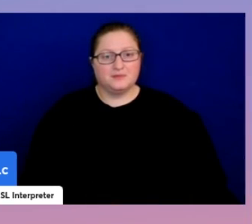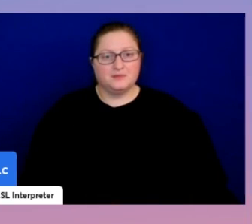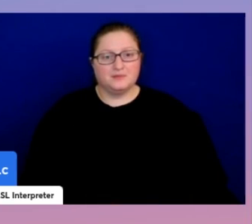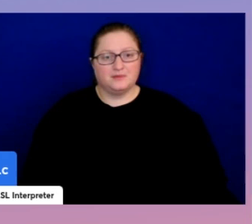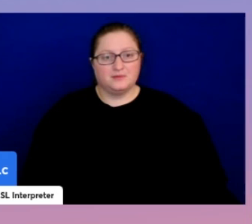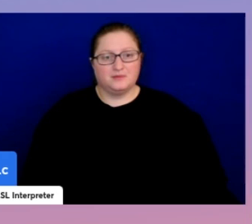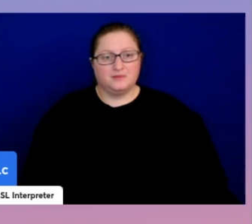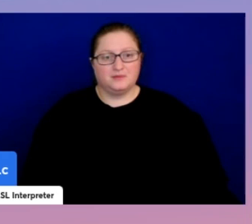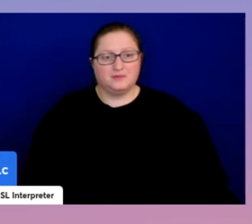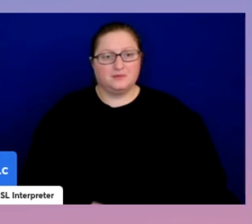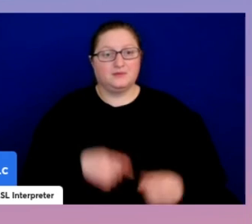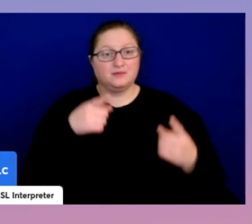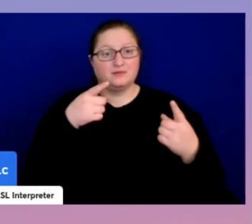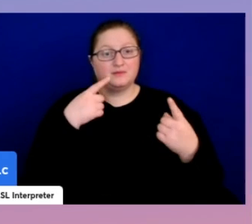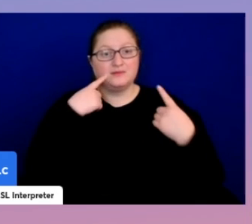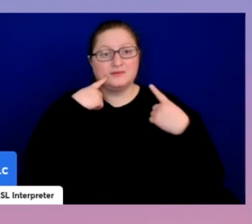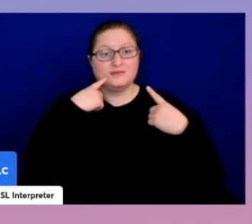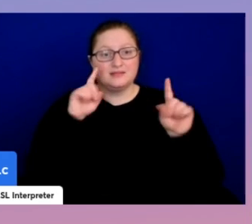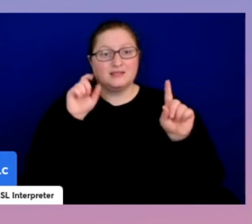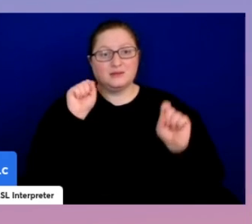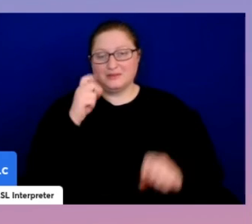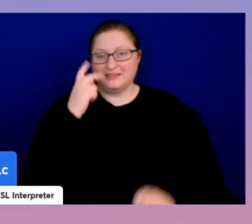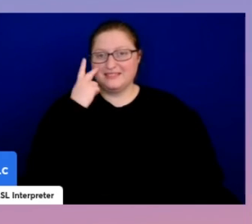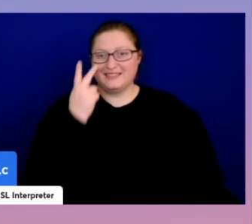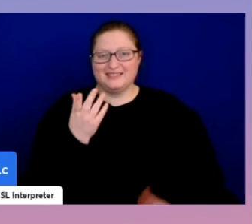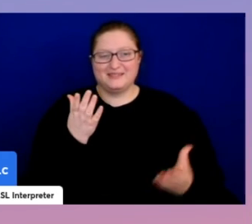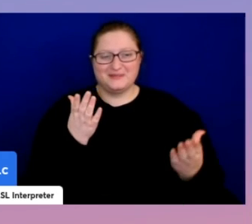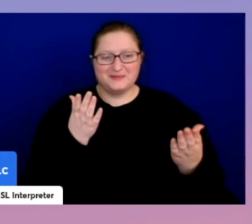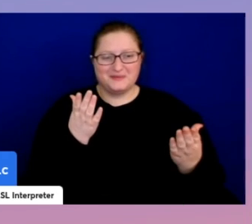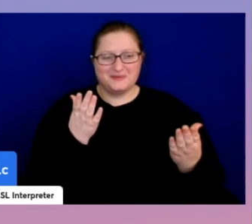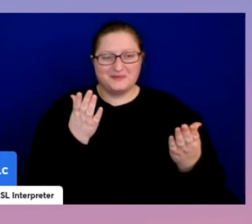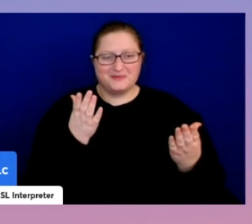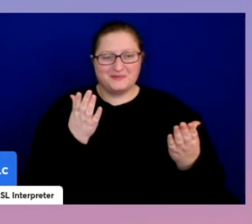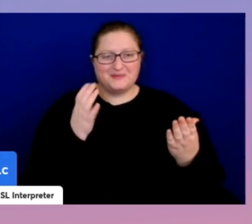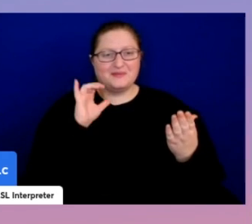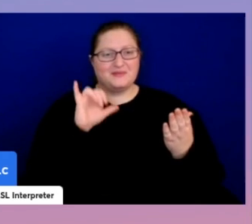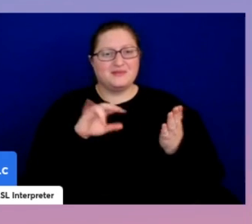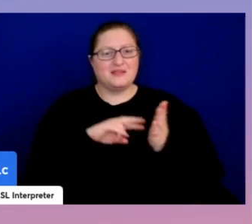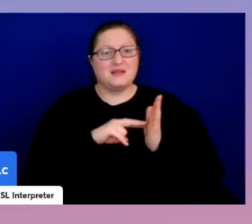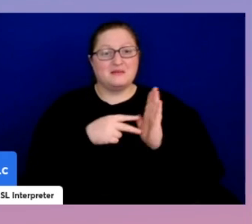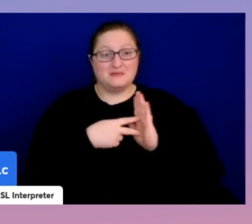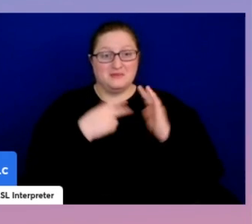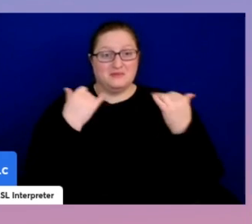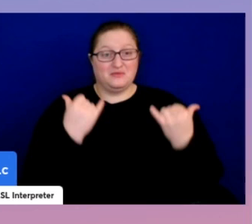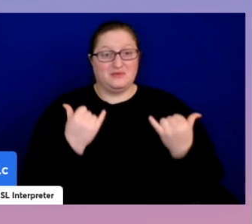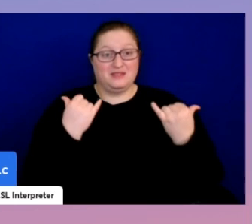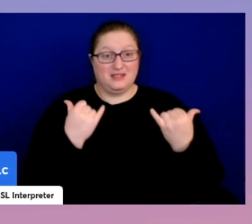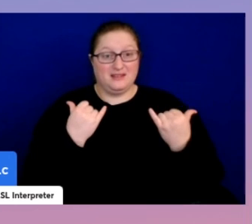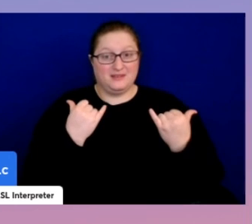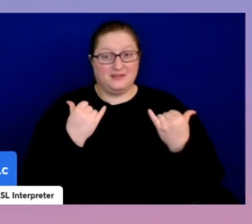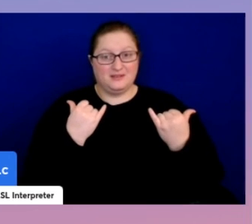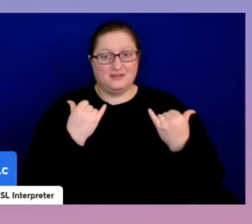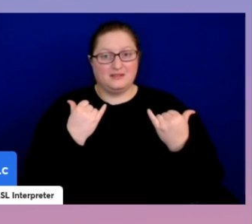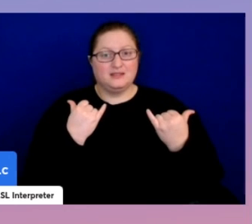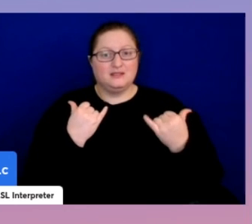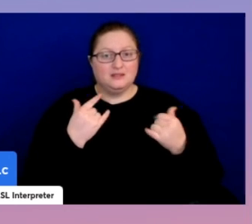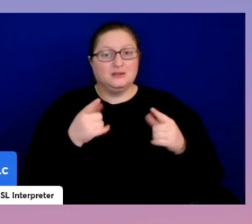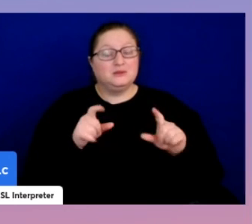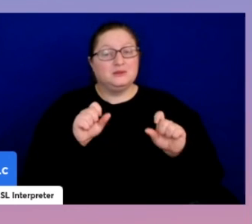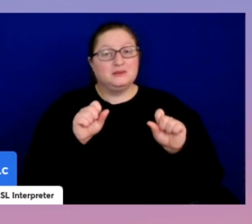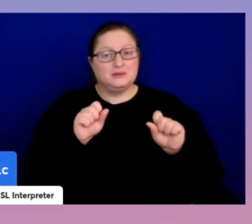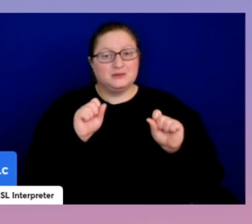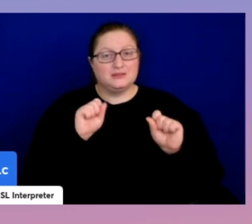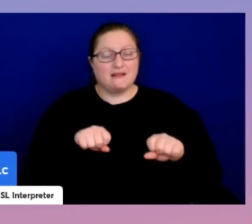okay. Okay, so you can see. It does mean right now you can see the